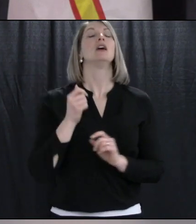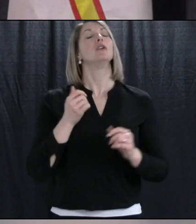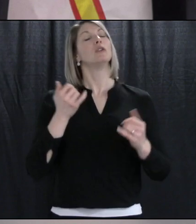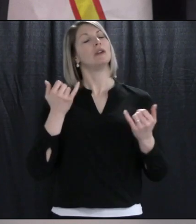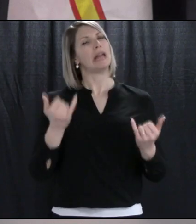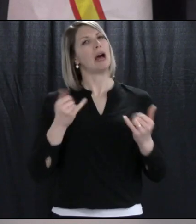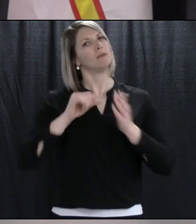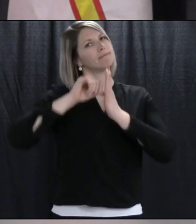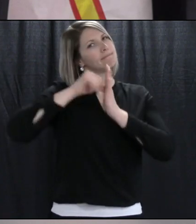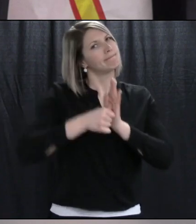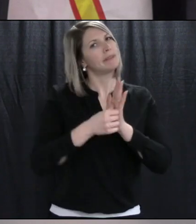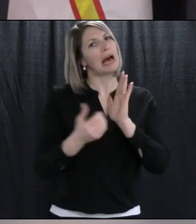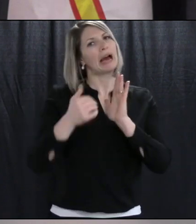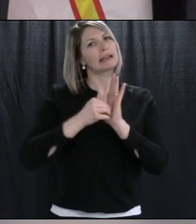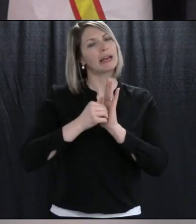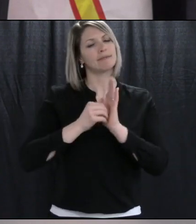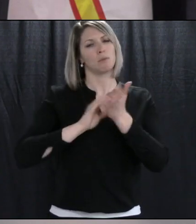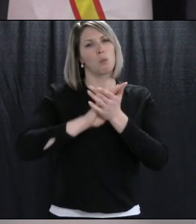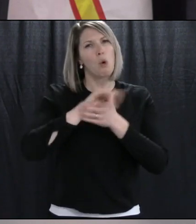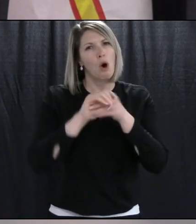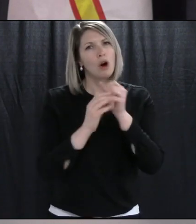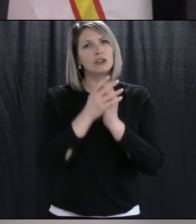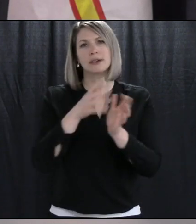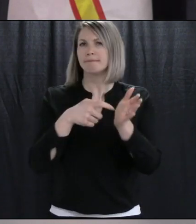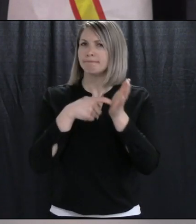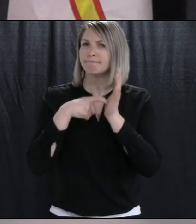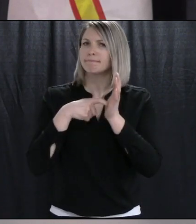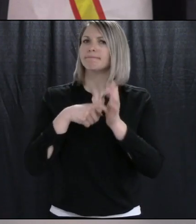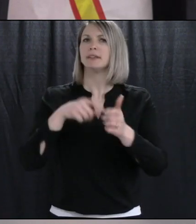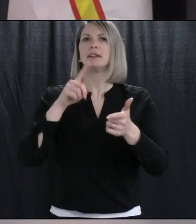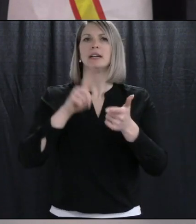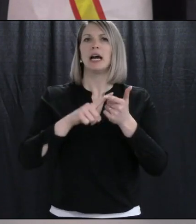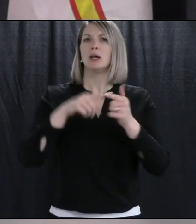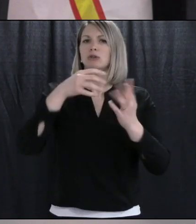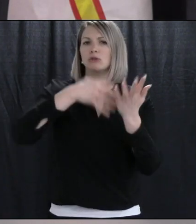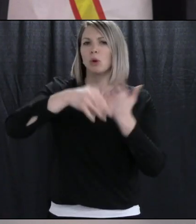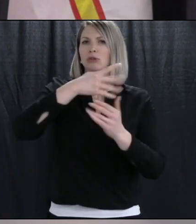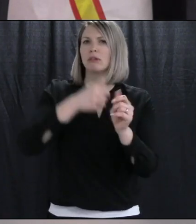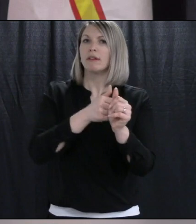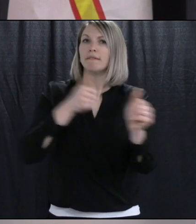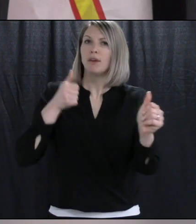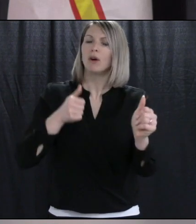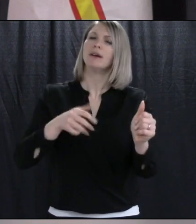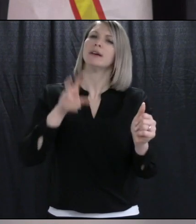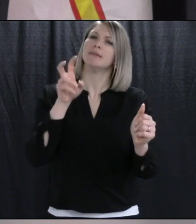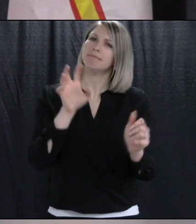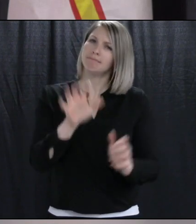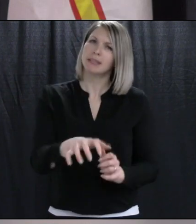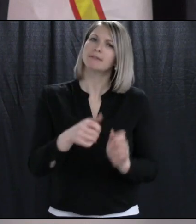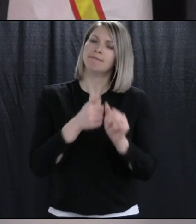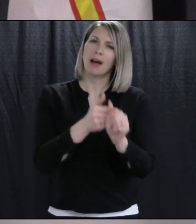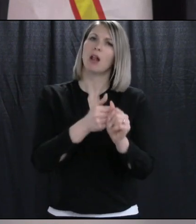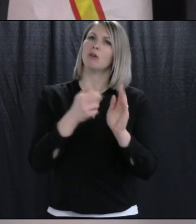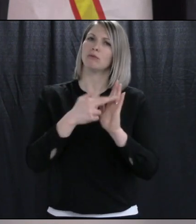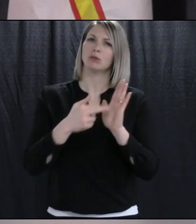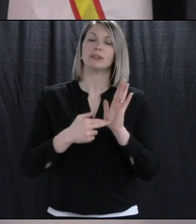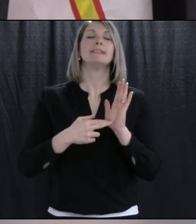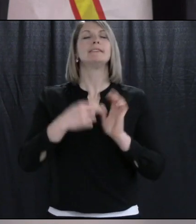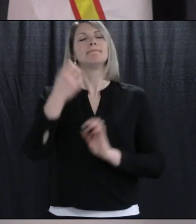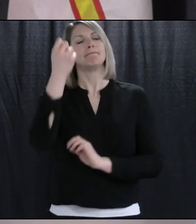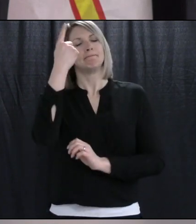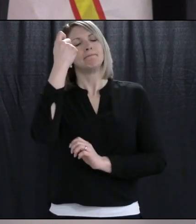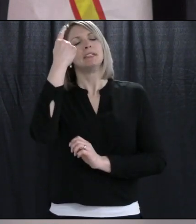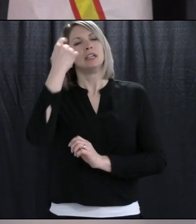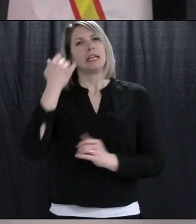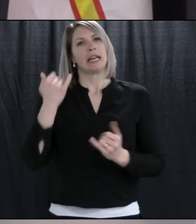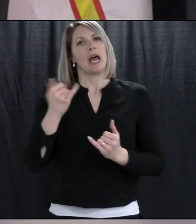of mind. Wash your hands, as Dr. Fitzgerald had just said. I understand that this is a difficult time, and I understand that this is